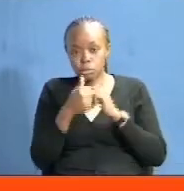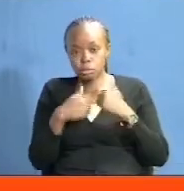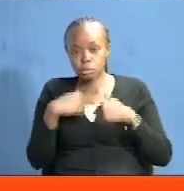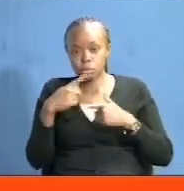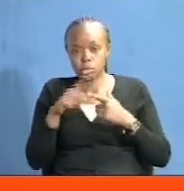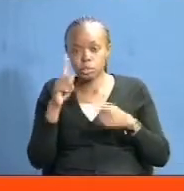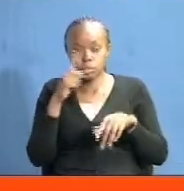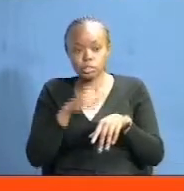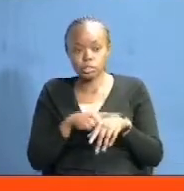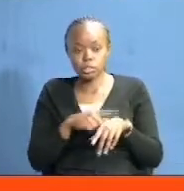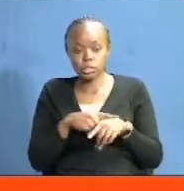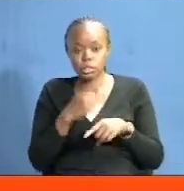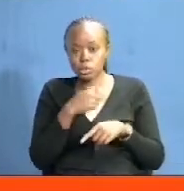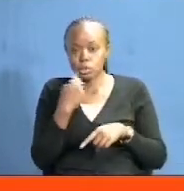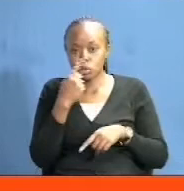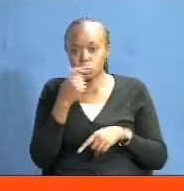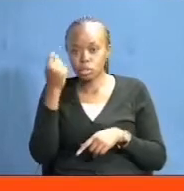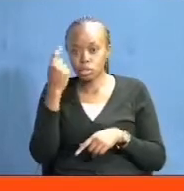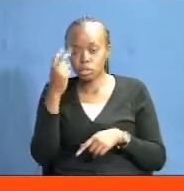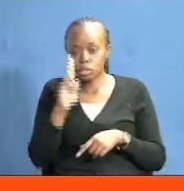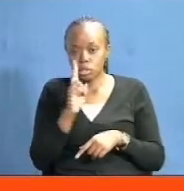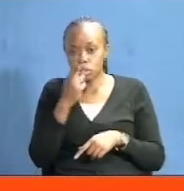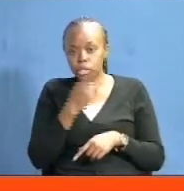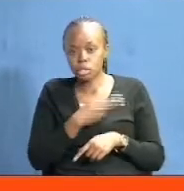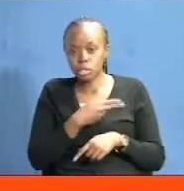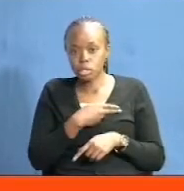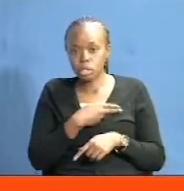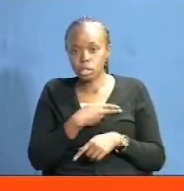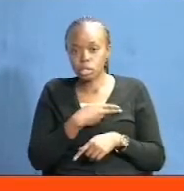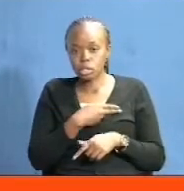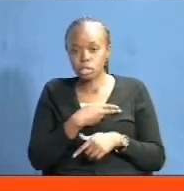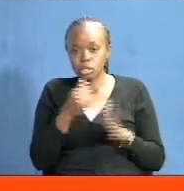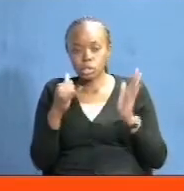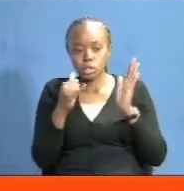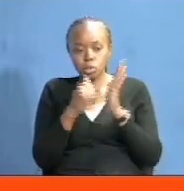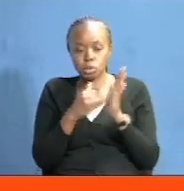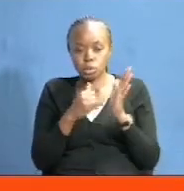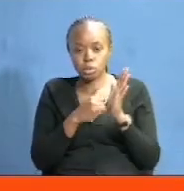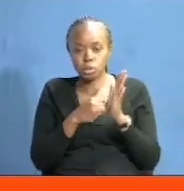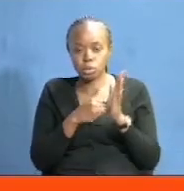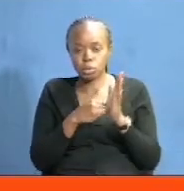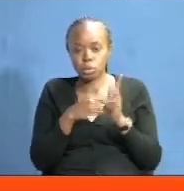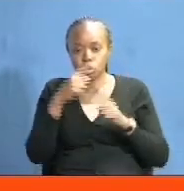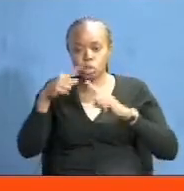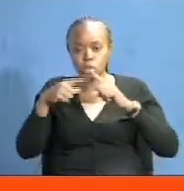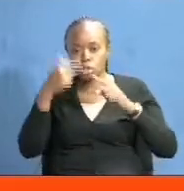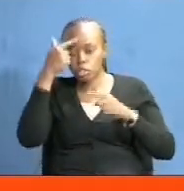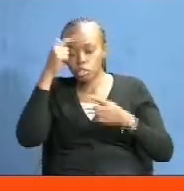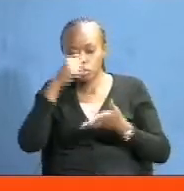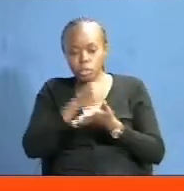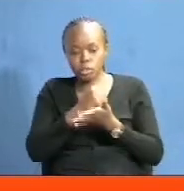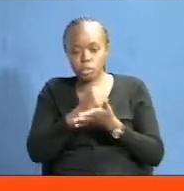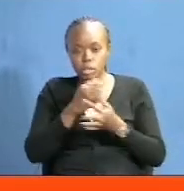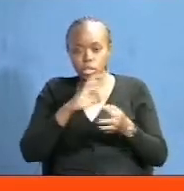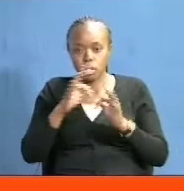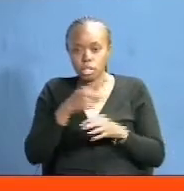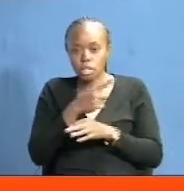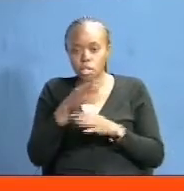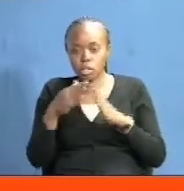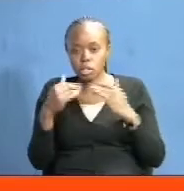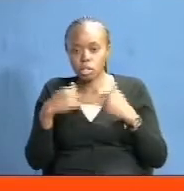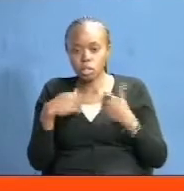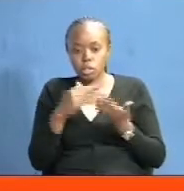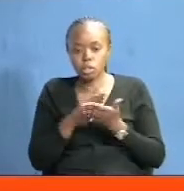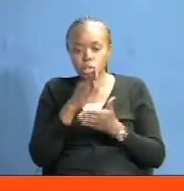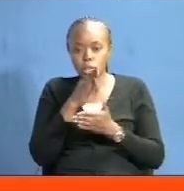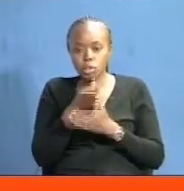of us who understands us, who can articulate our issues. Run for office. If you have the right